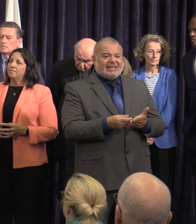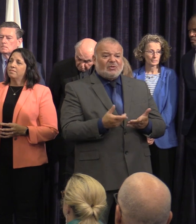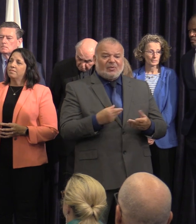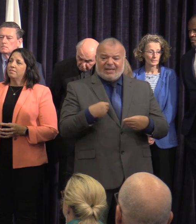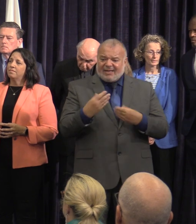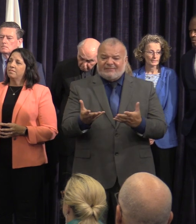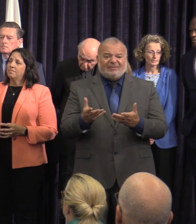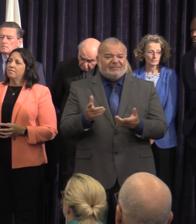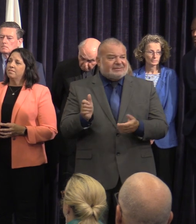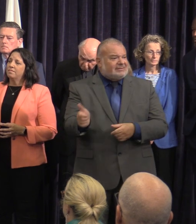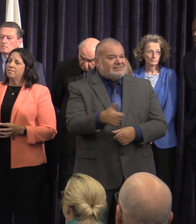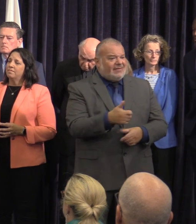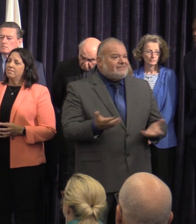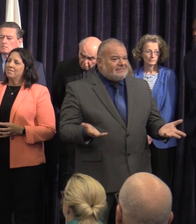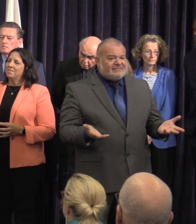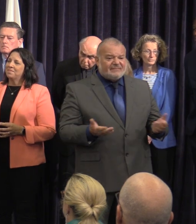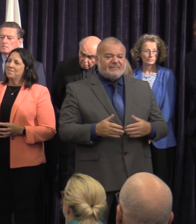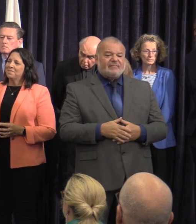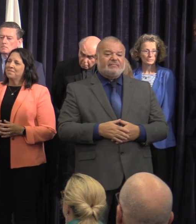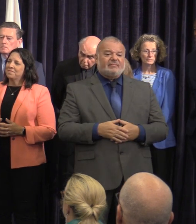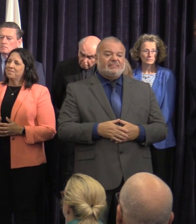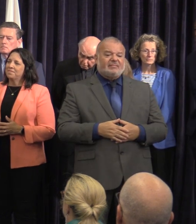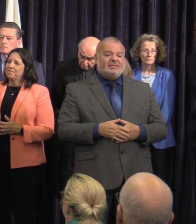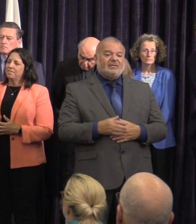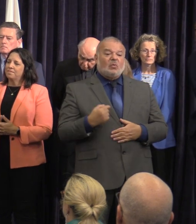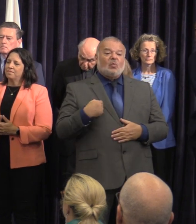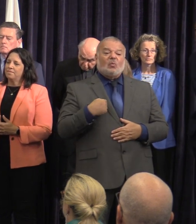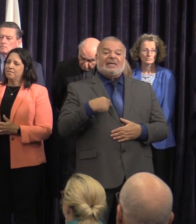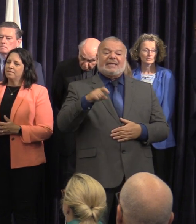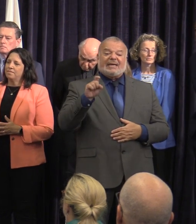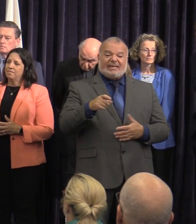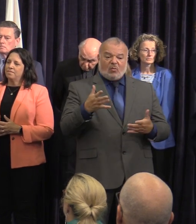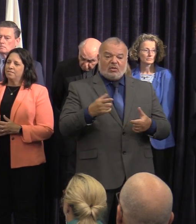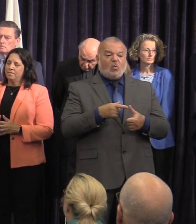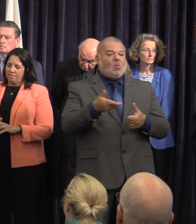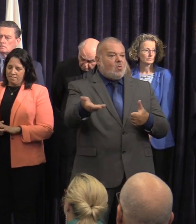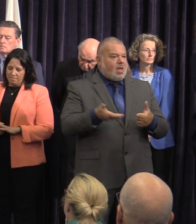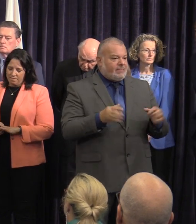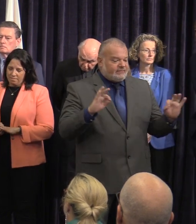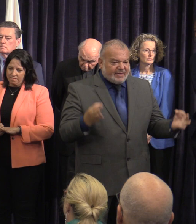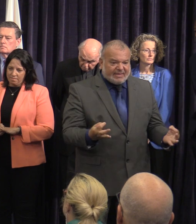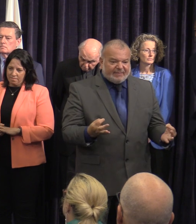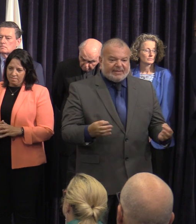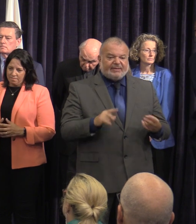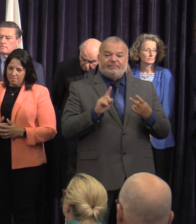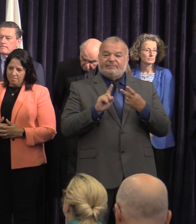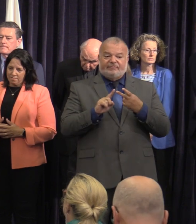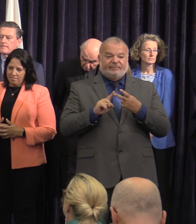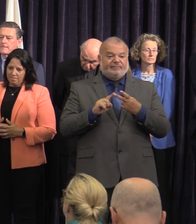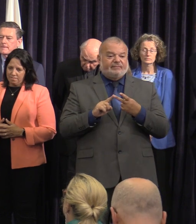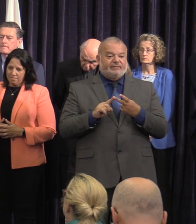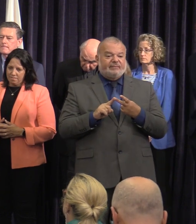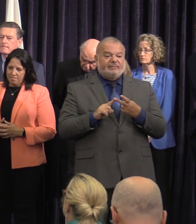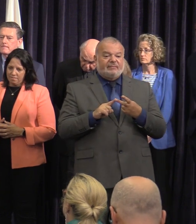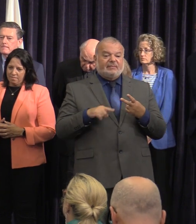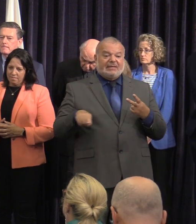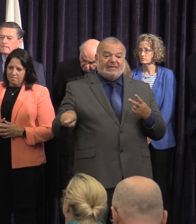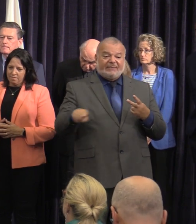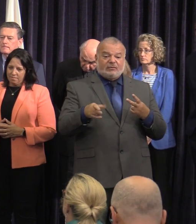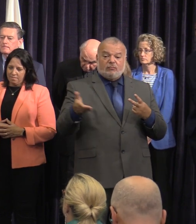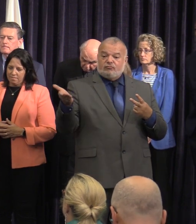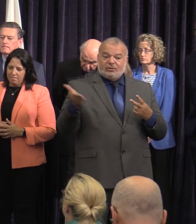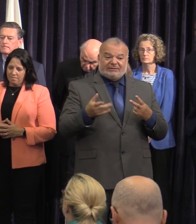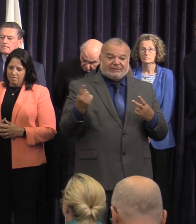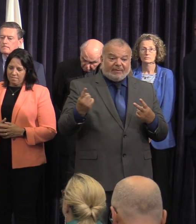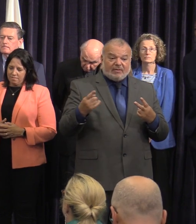we have the duty to welcome these families and make sure that we value what they bring with them. So